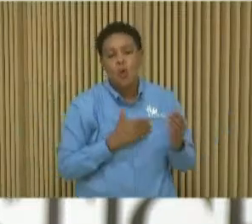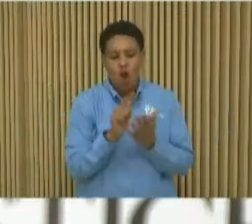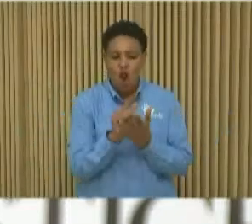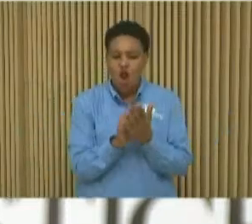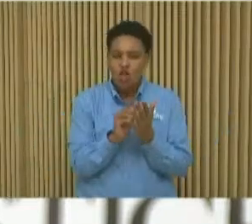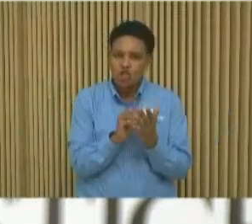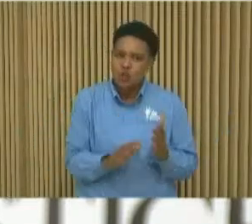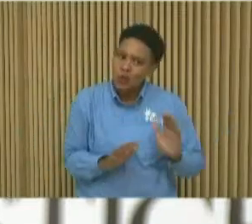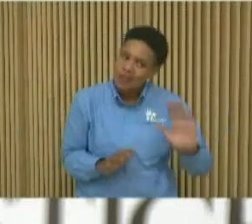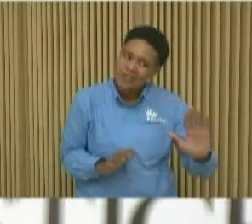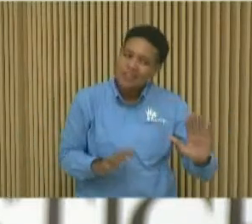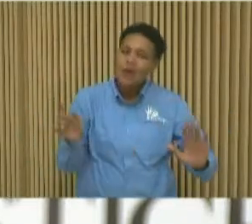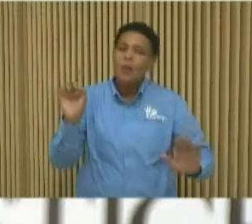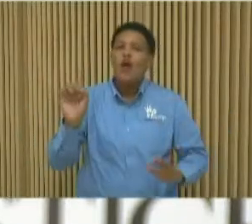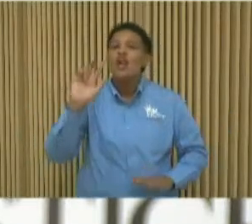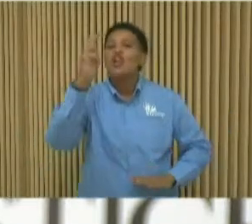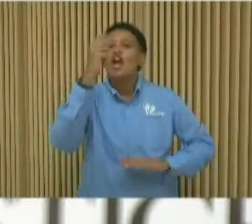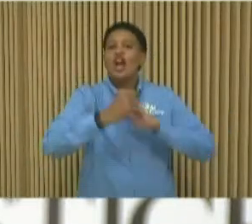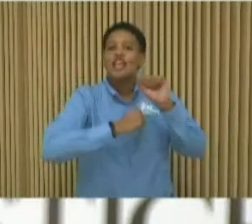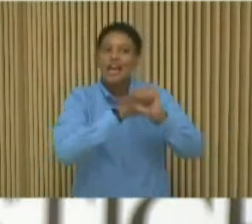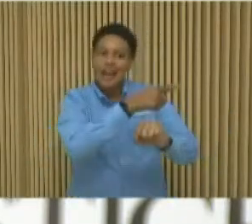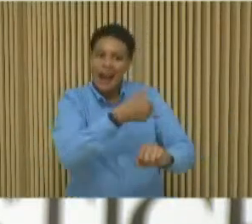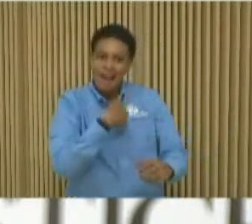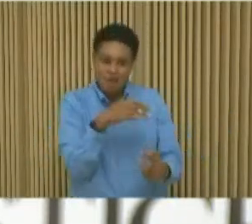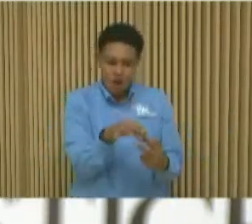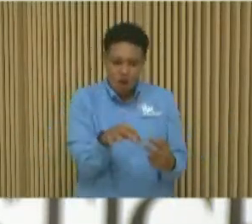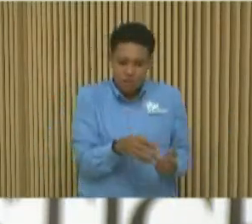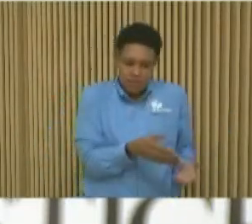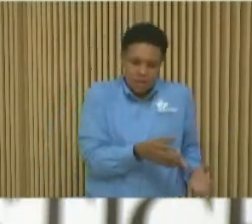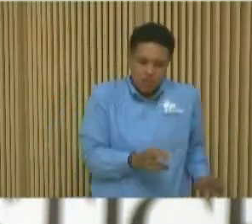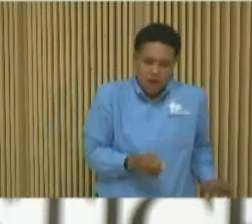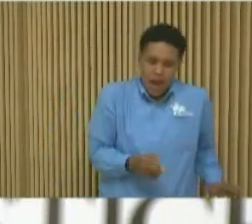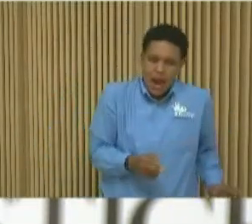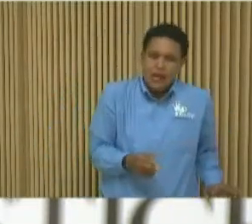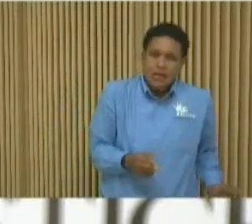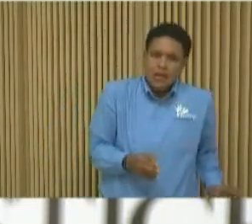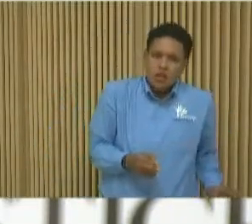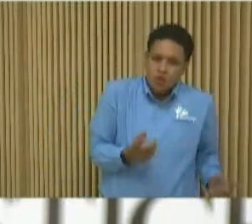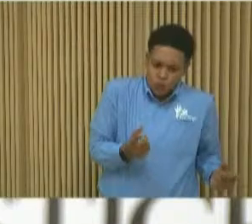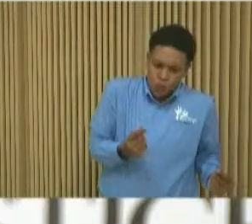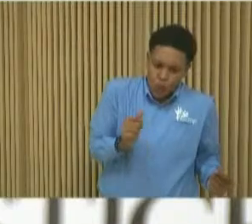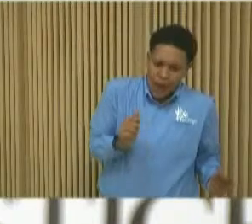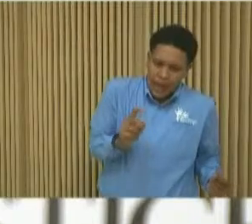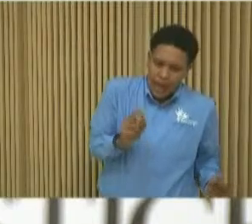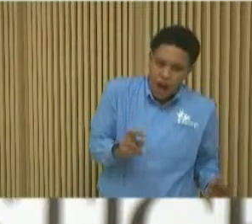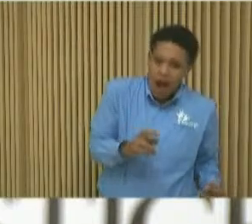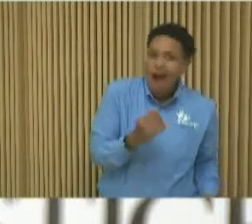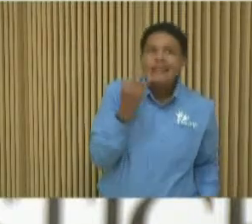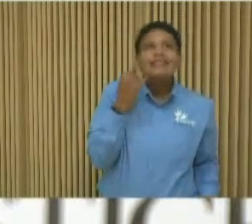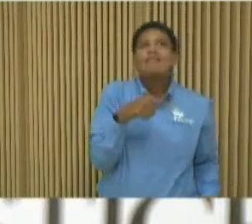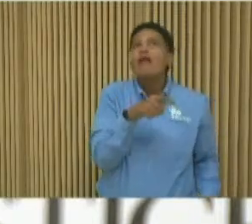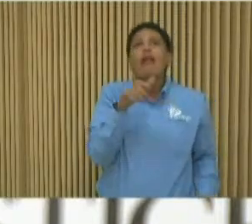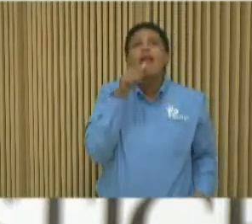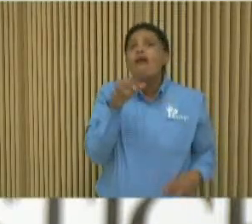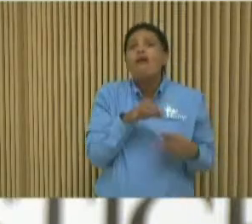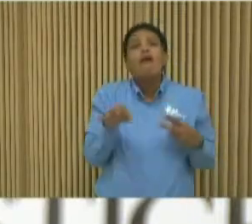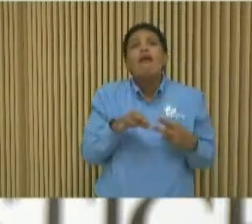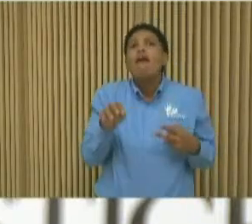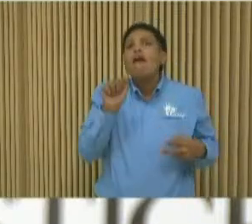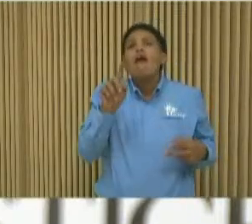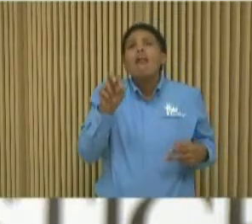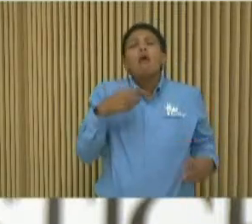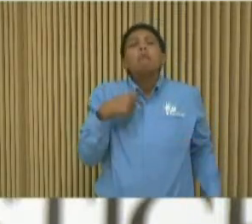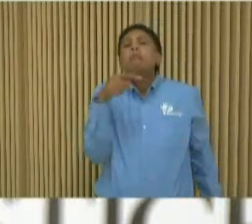students. At the third year, there's an option to do ADR, and if they do not choose to take